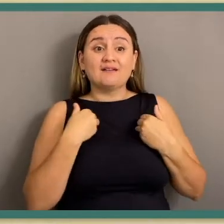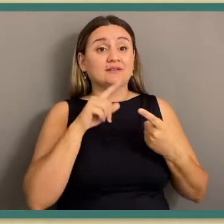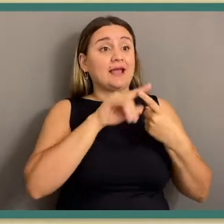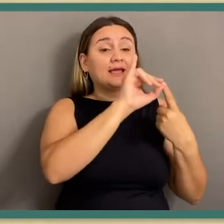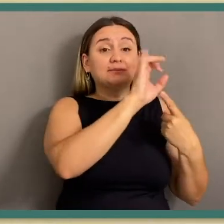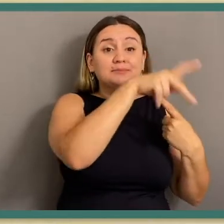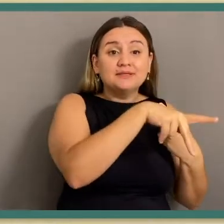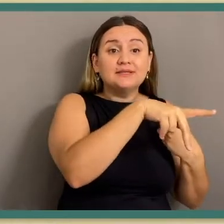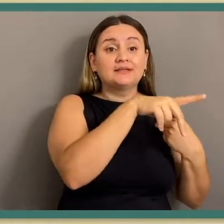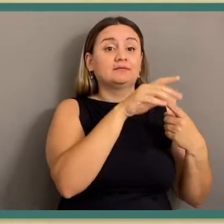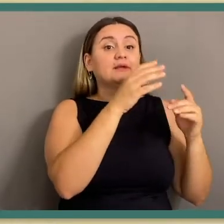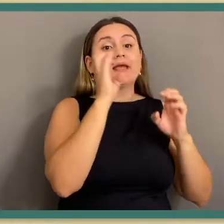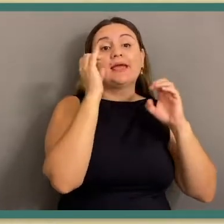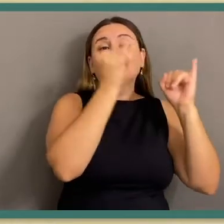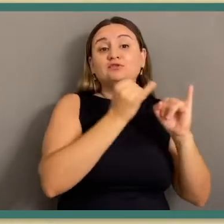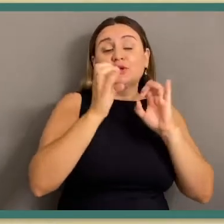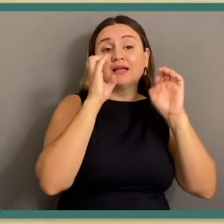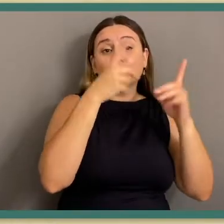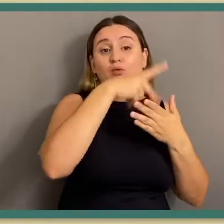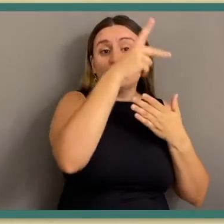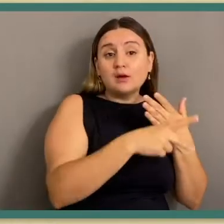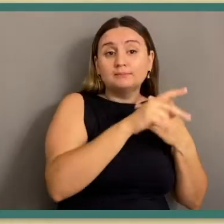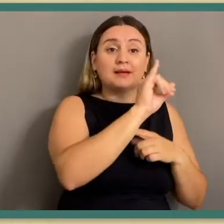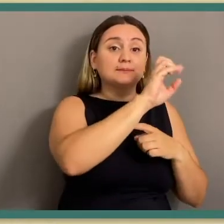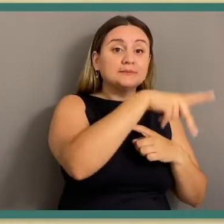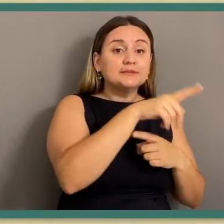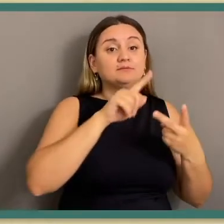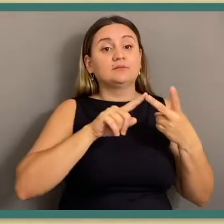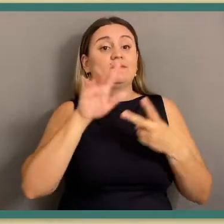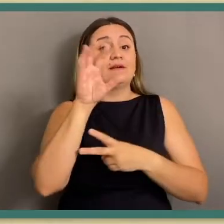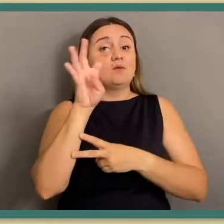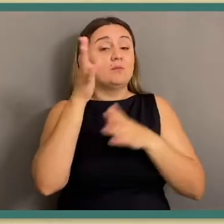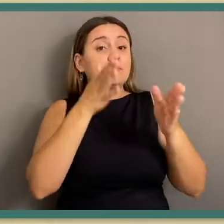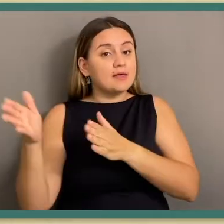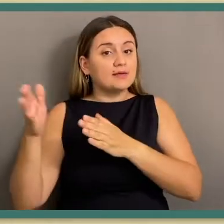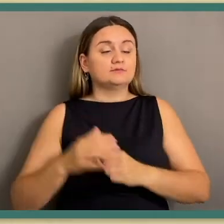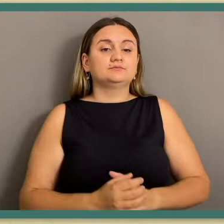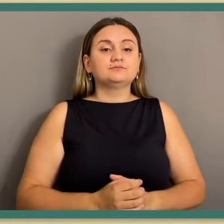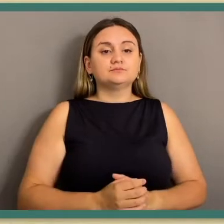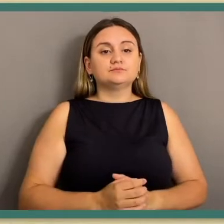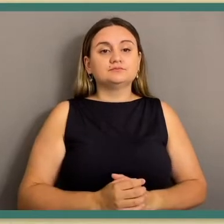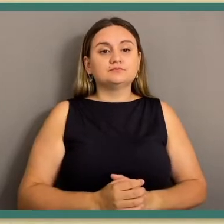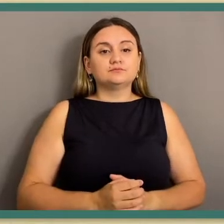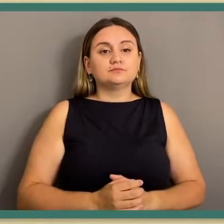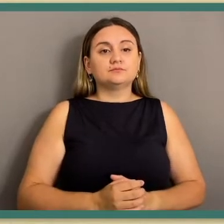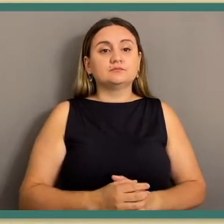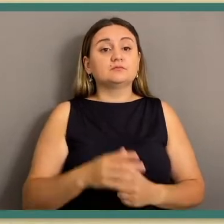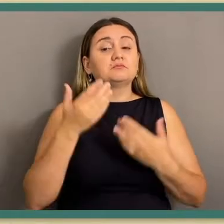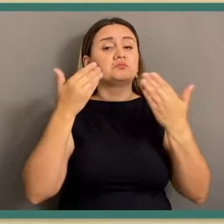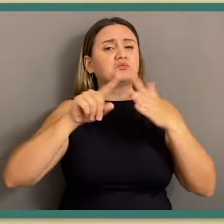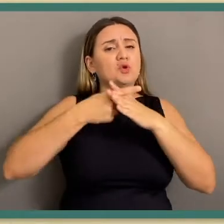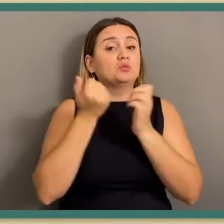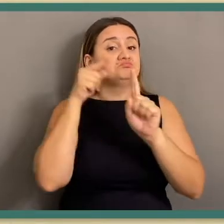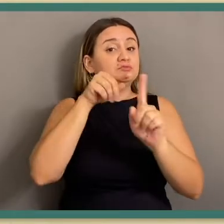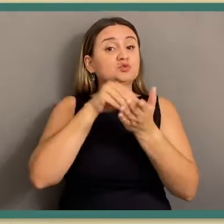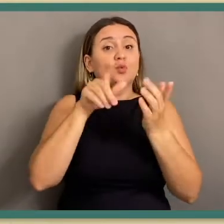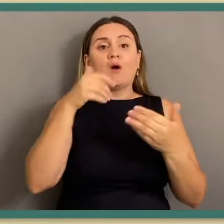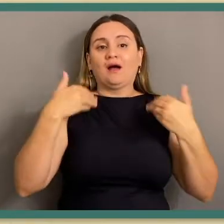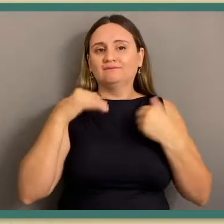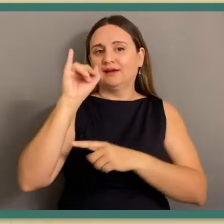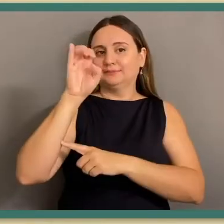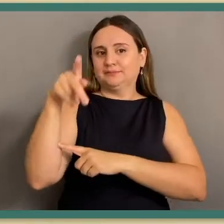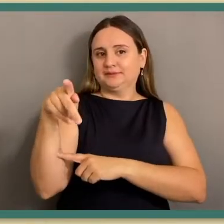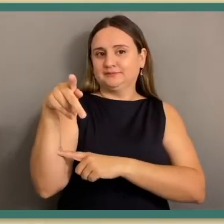so, whether the student has an individualized education program, or IEP, or a 504 plan. Let's begin